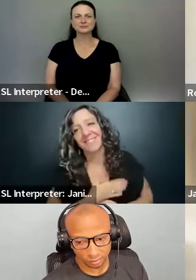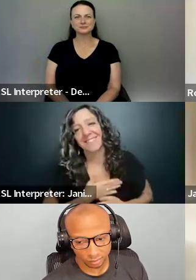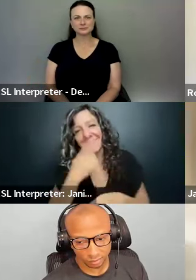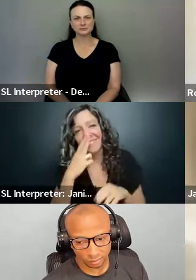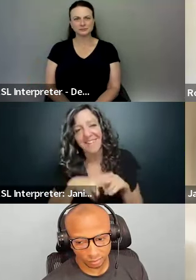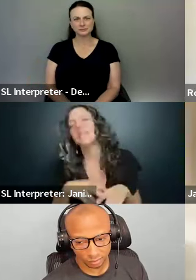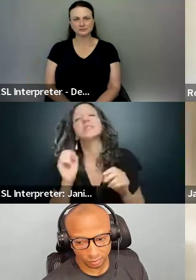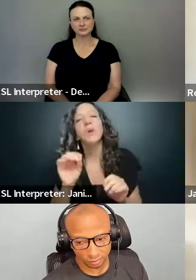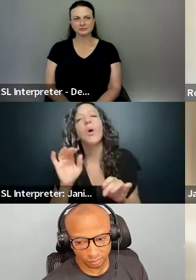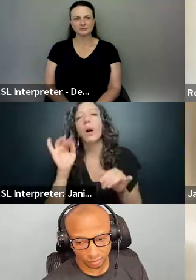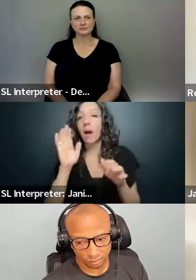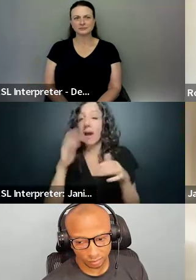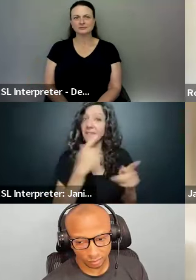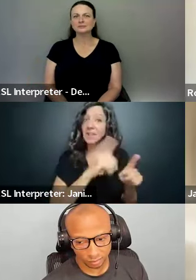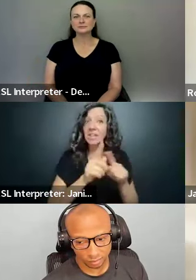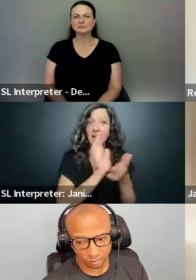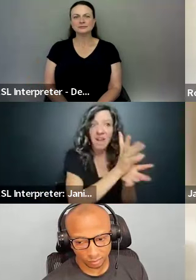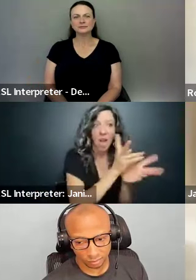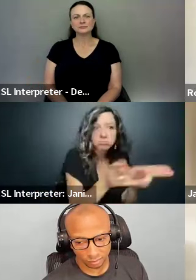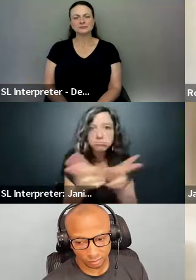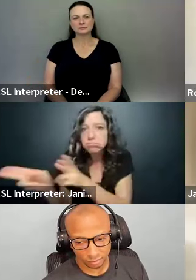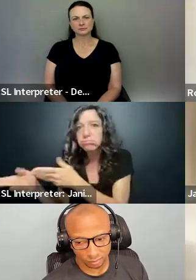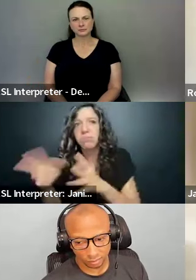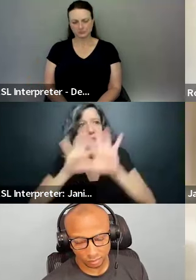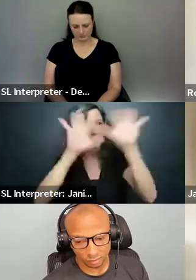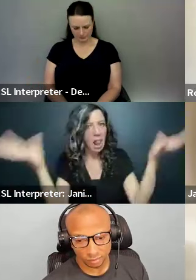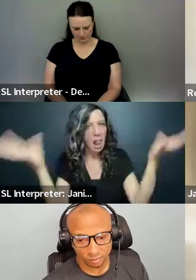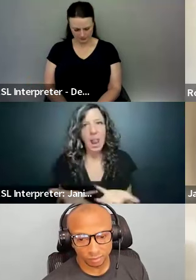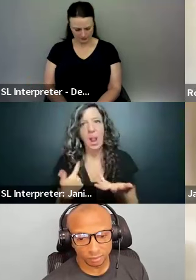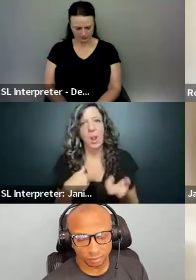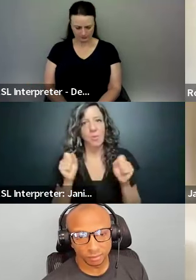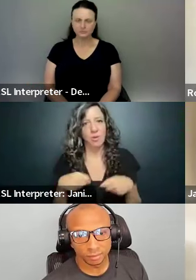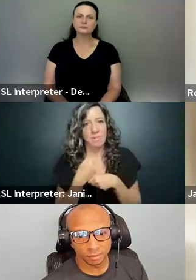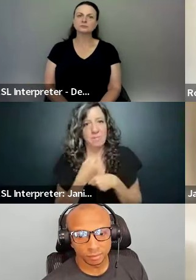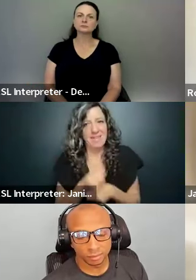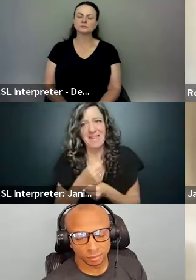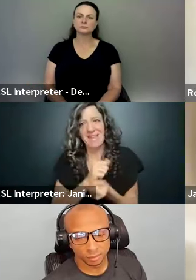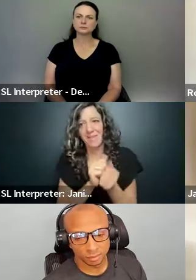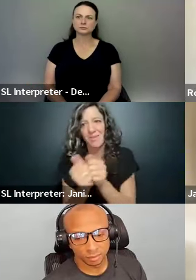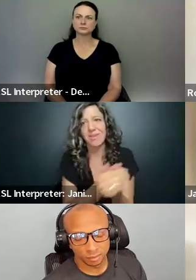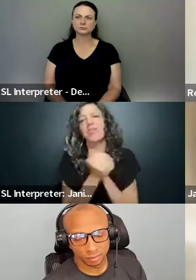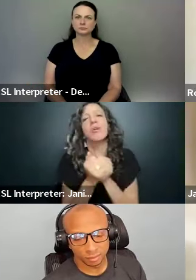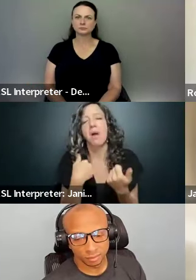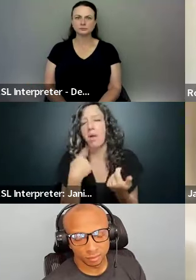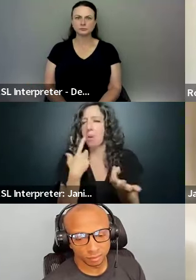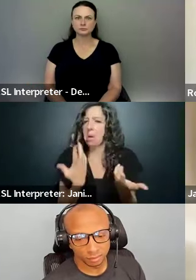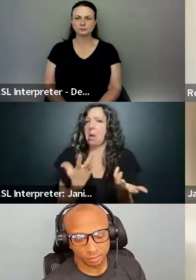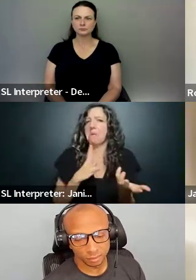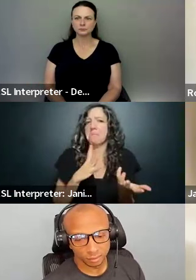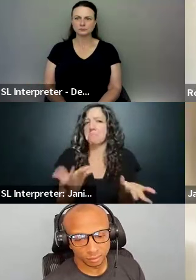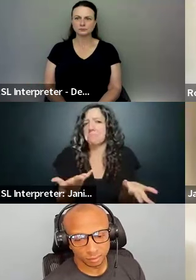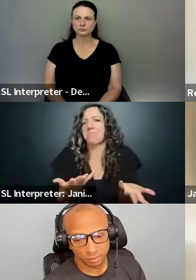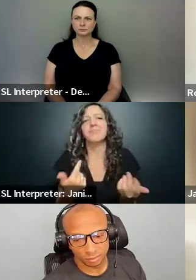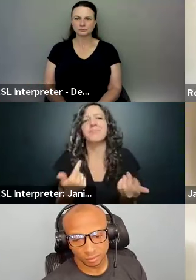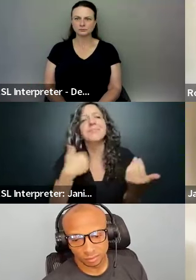And so we had suddenly all those videos. And then I was like, okay, I didn't even know who